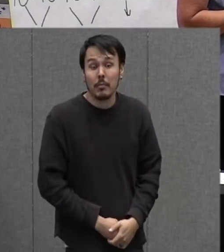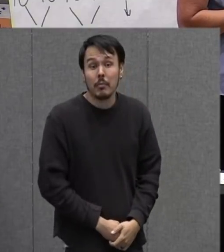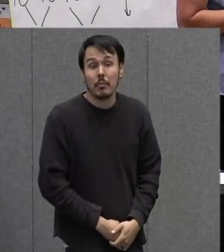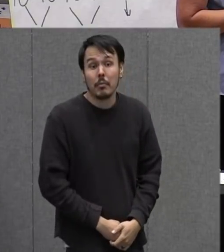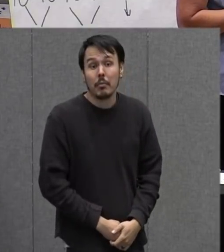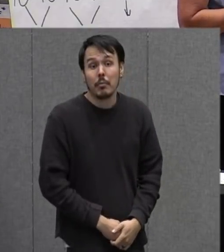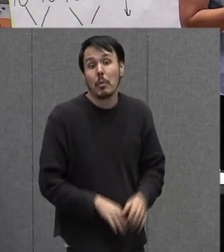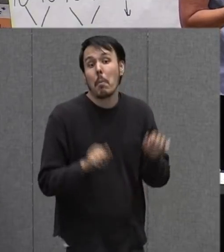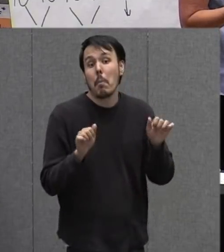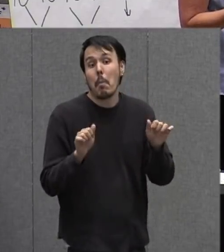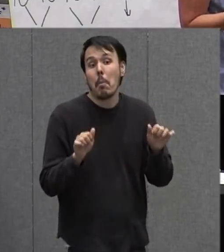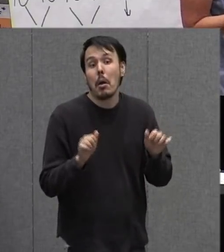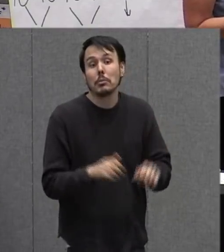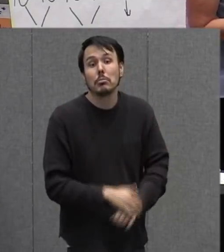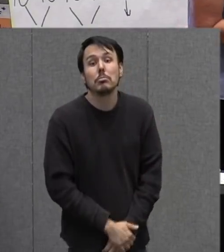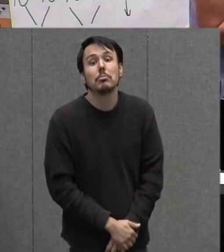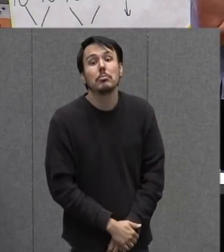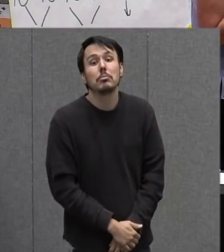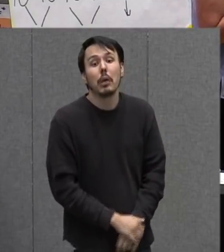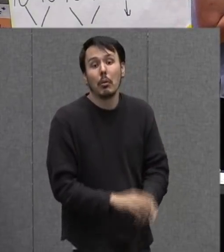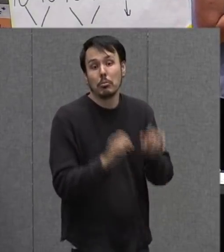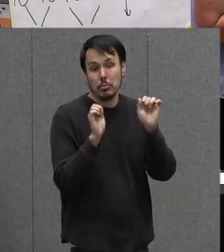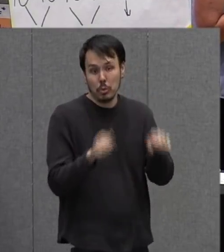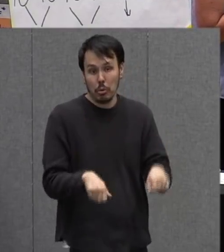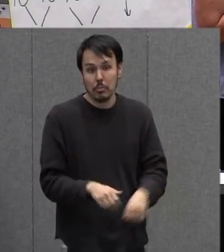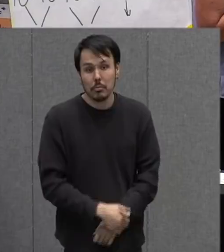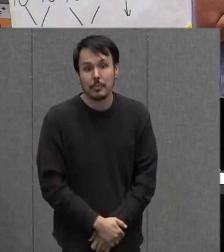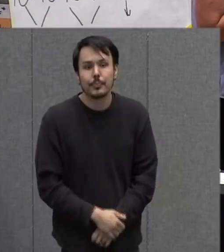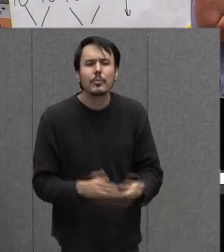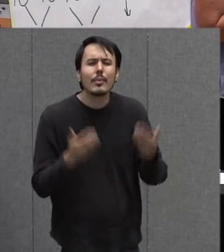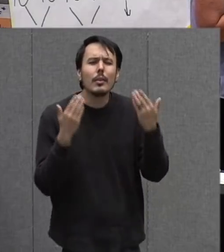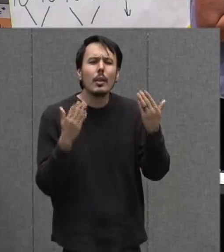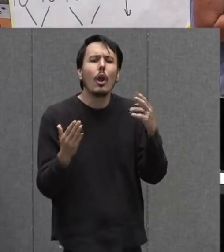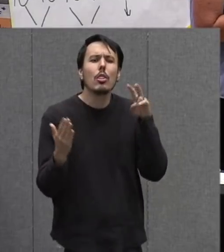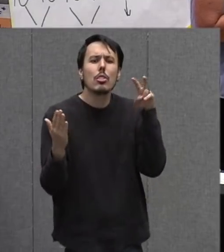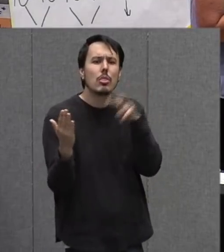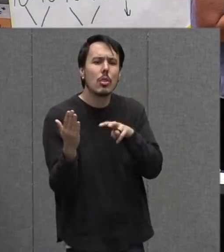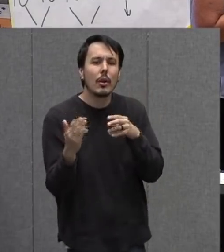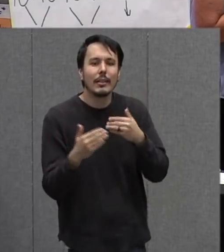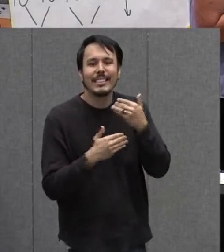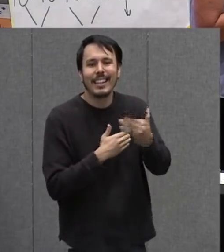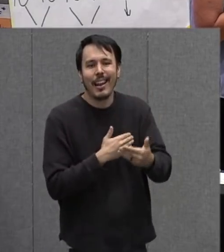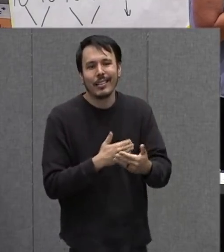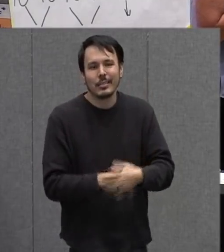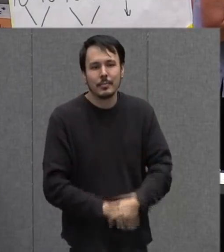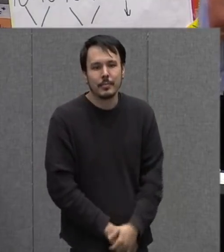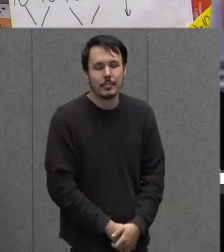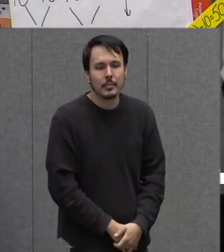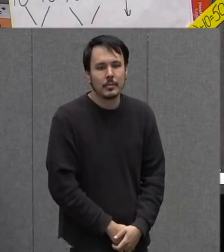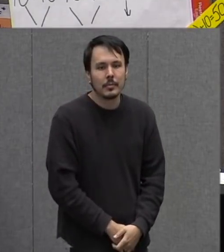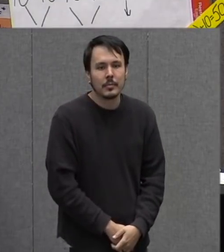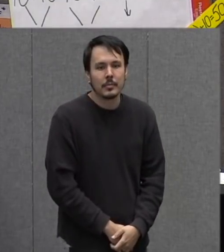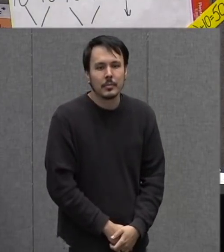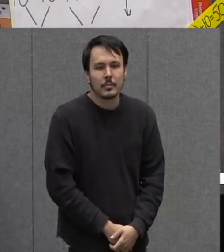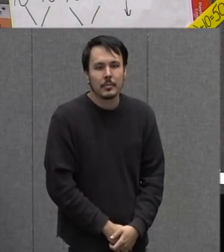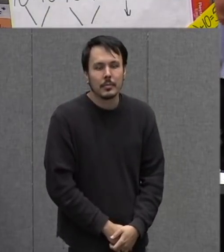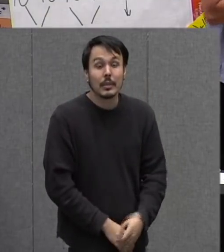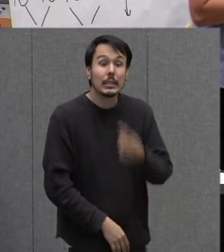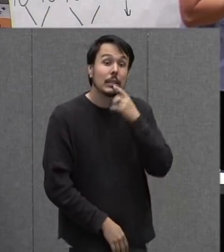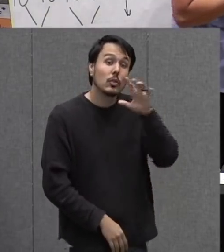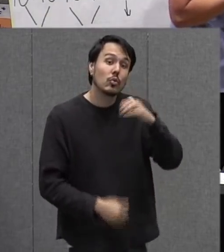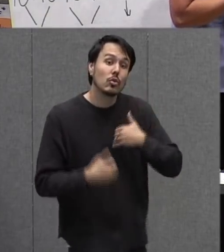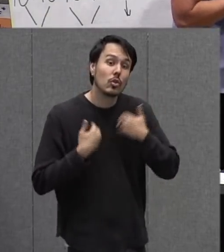I might. I could. So let's go ahead and let's look at the next one. It says, your